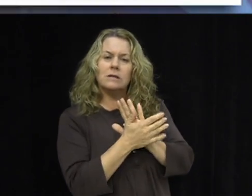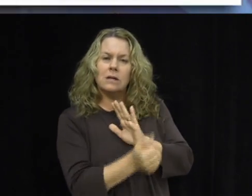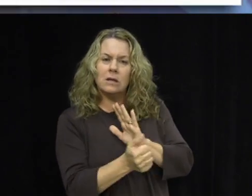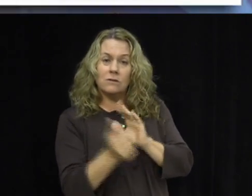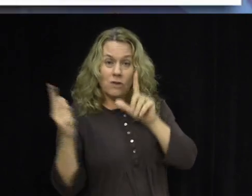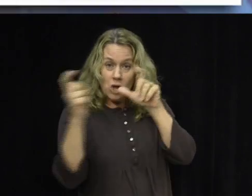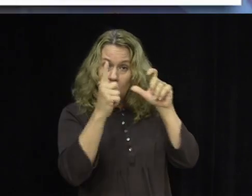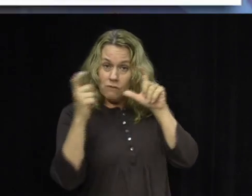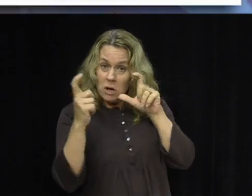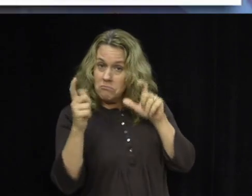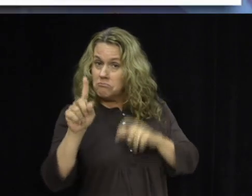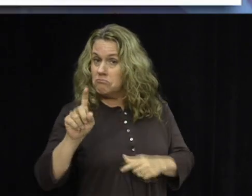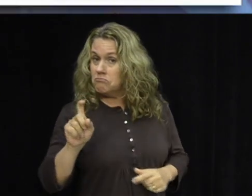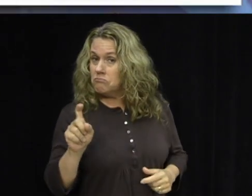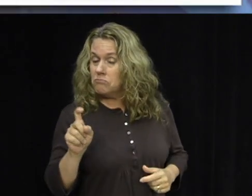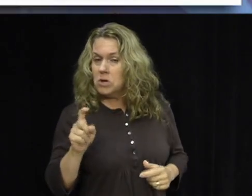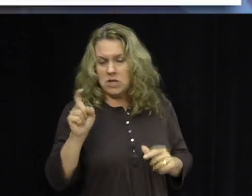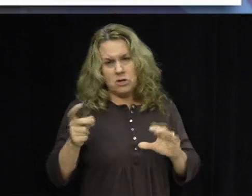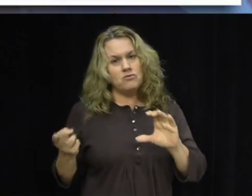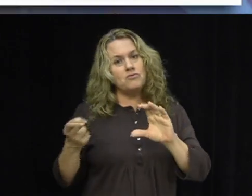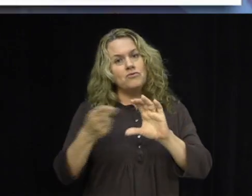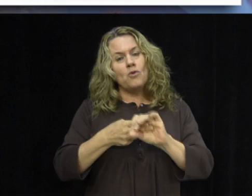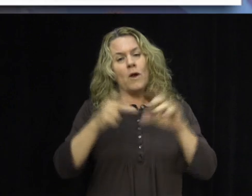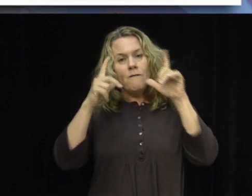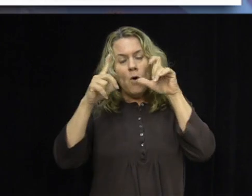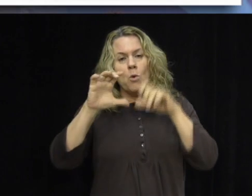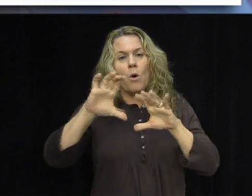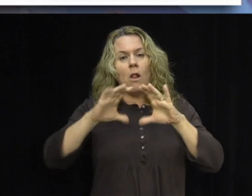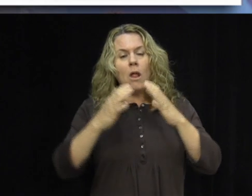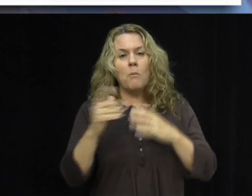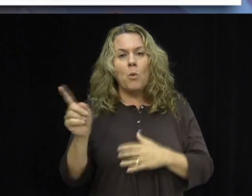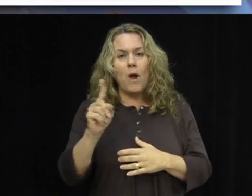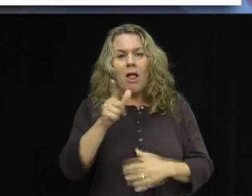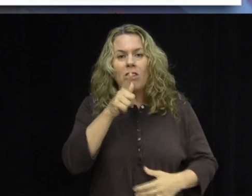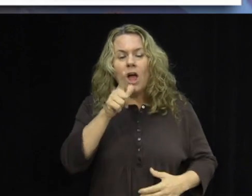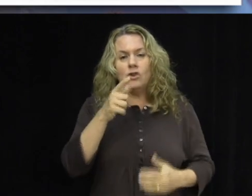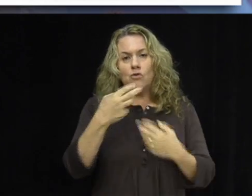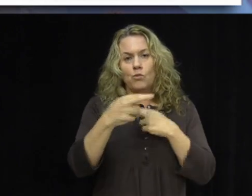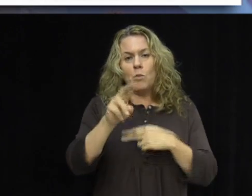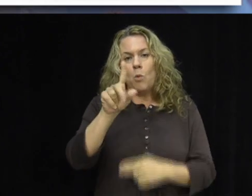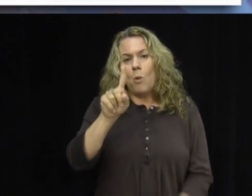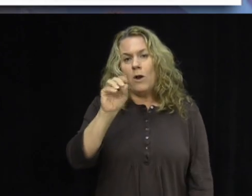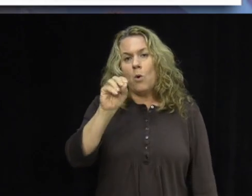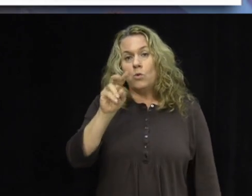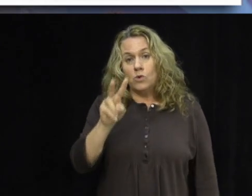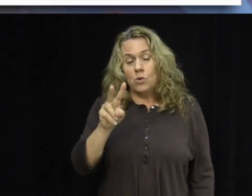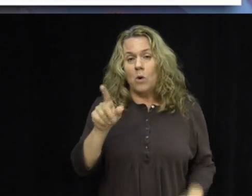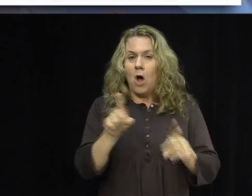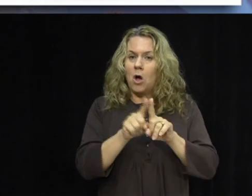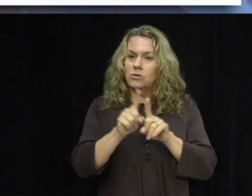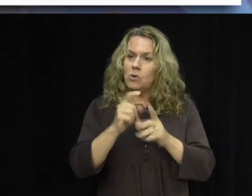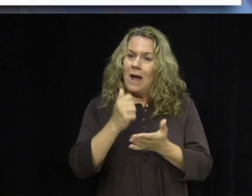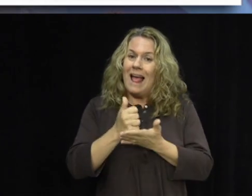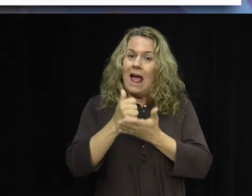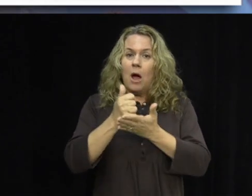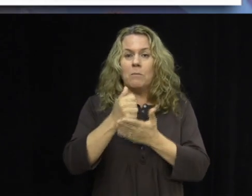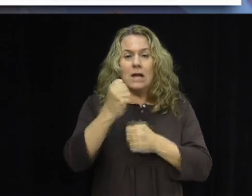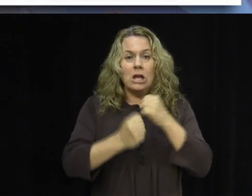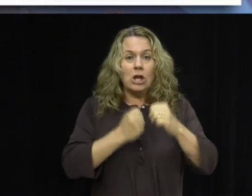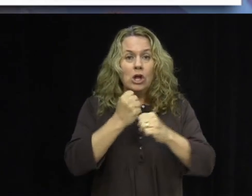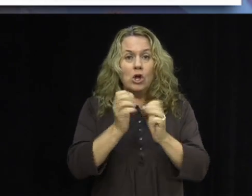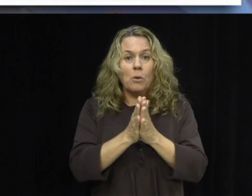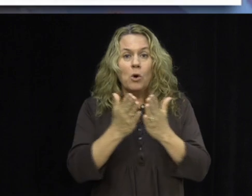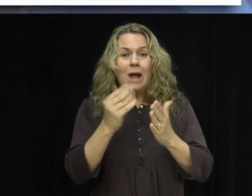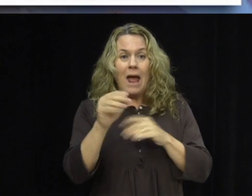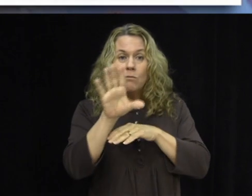as a photographer? Then come join Photo Club every Monday at lunch in room 102. Photo Club is also designed as a support team for